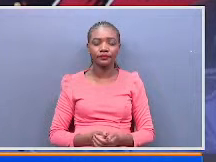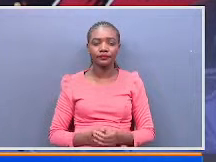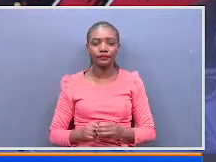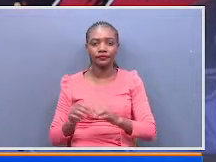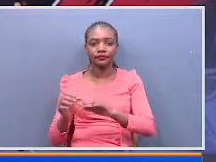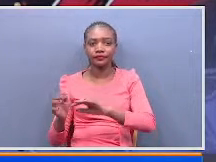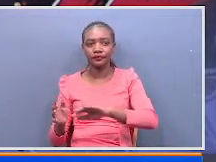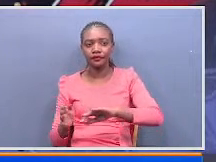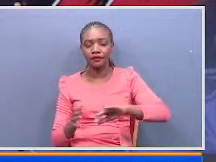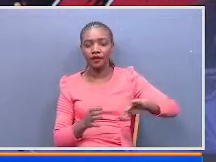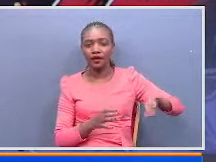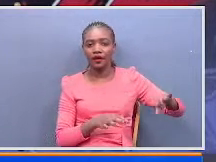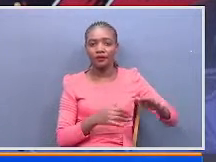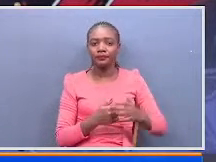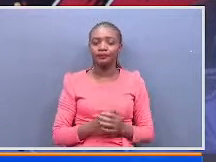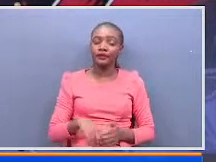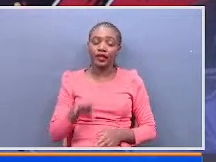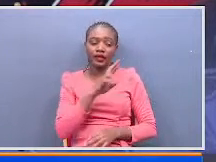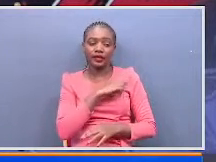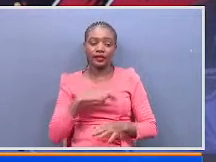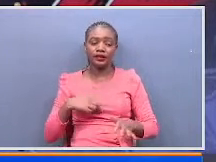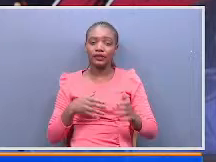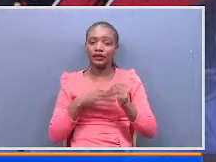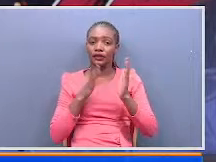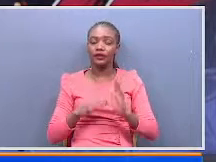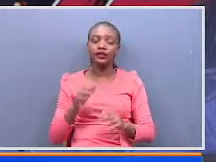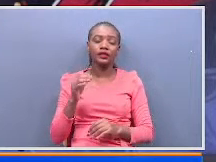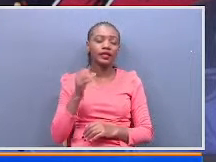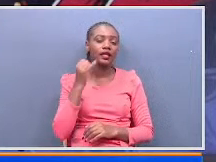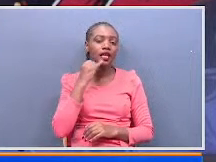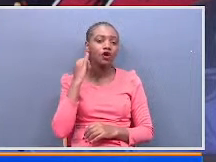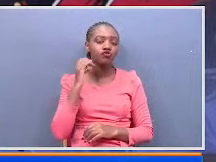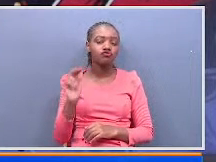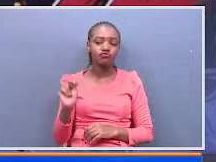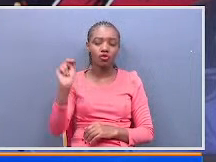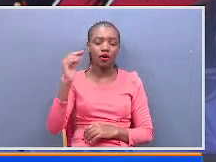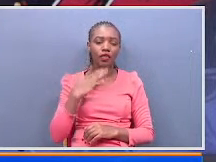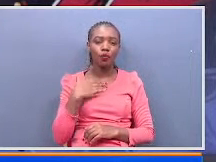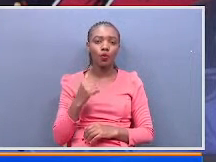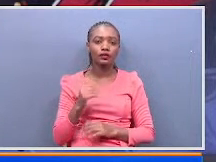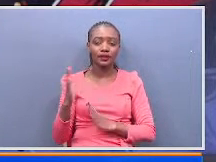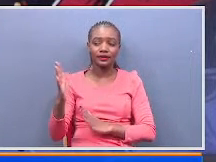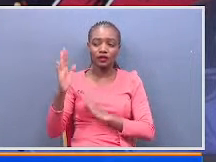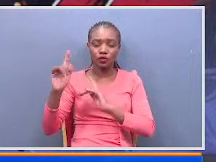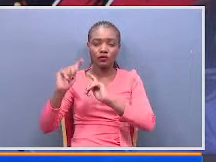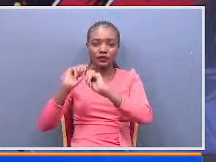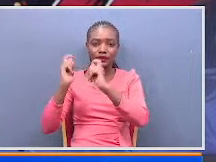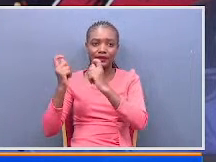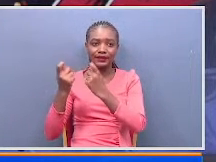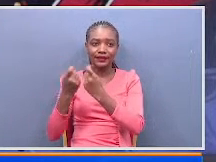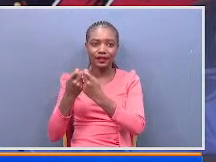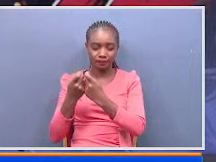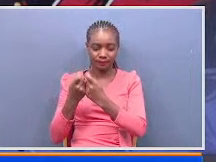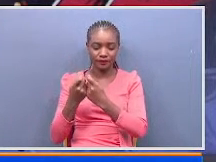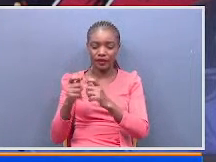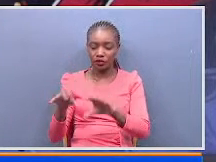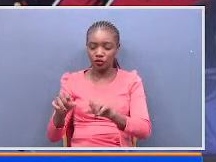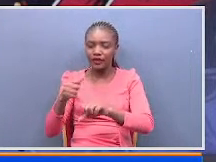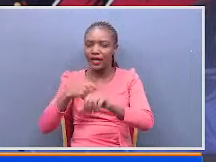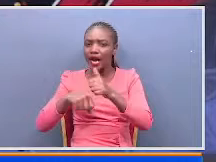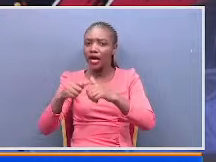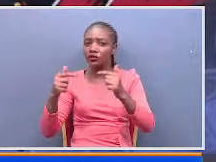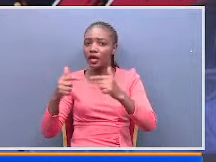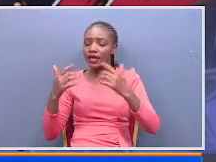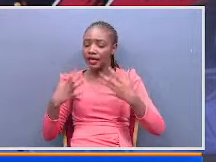Now, the clergy in Nakuru North want security agencies to take firm action against individuals who